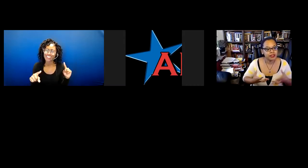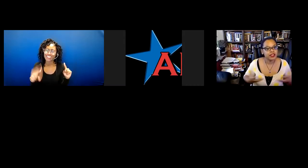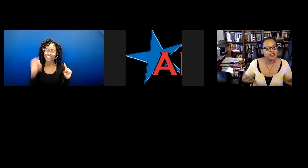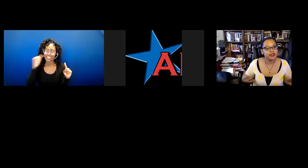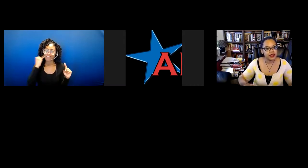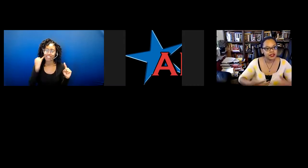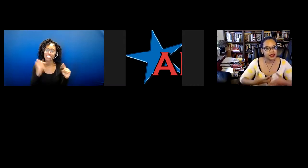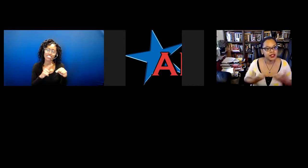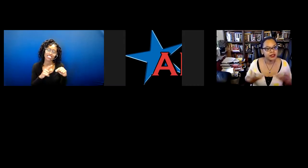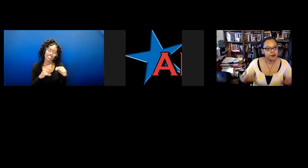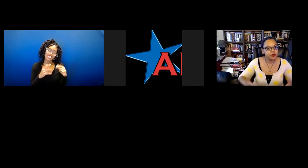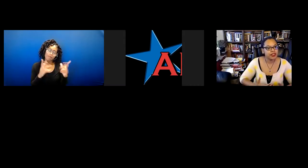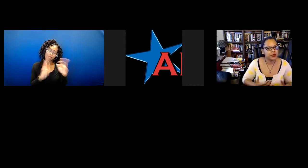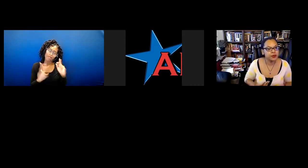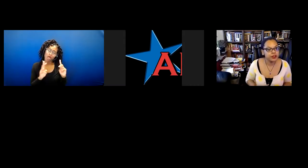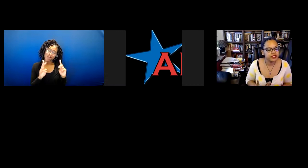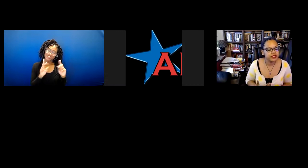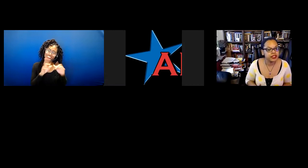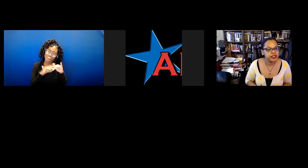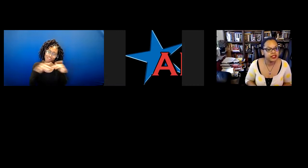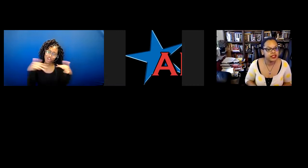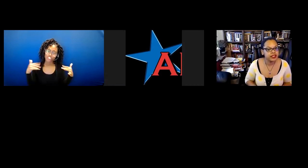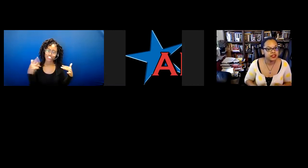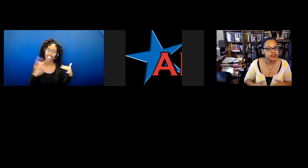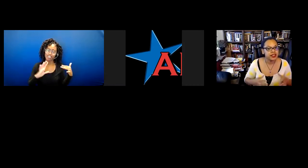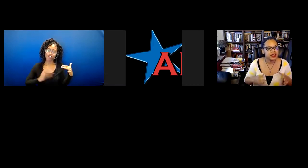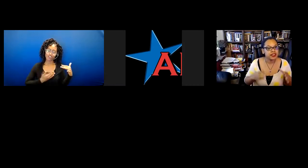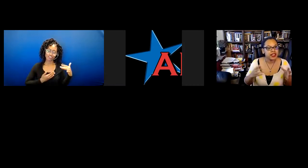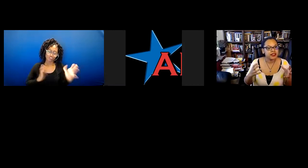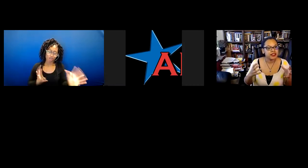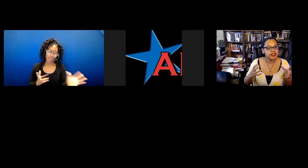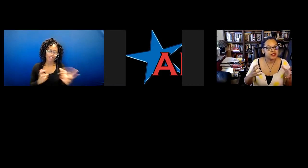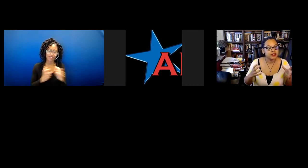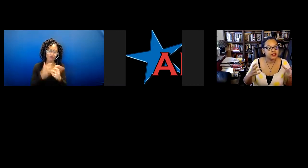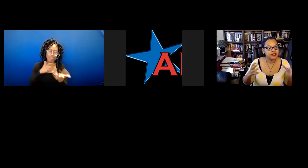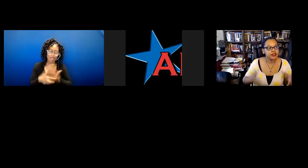and interacting and moving in the world and understanding things, then